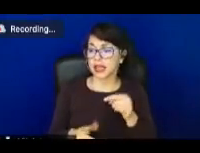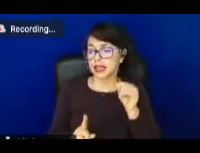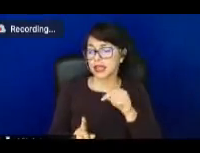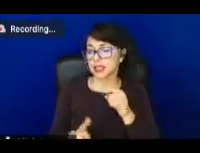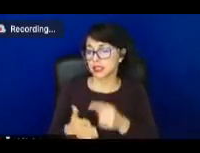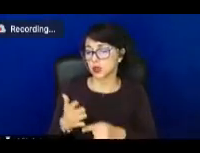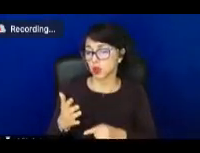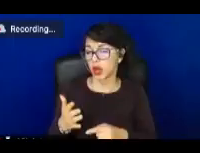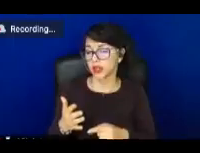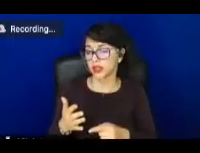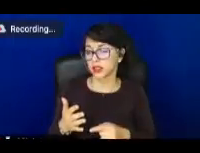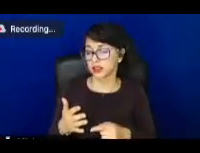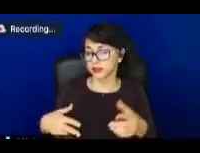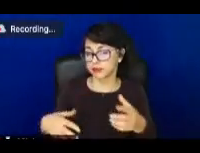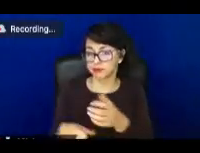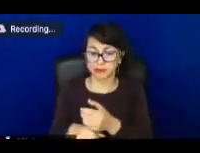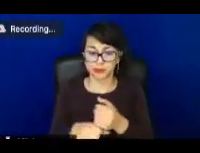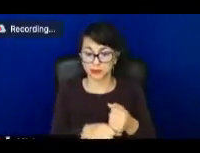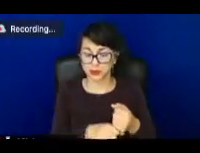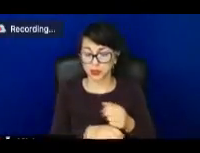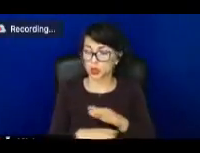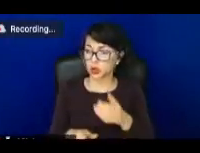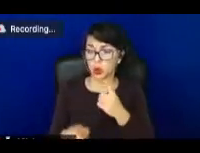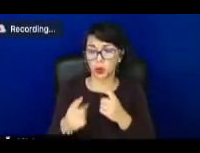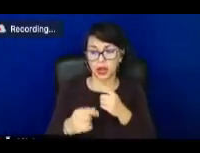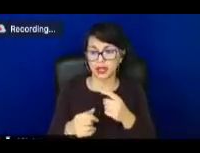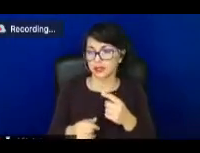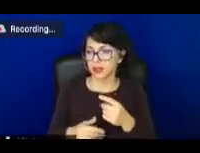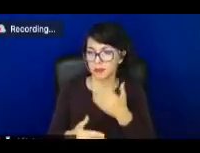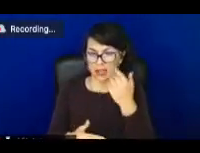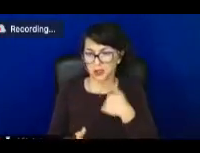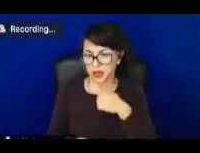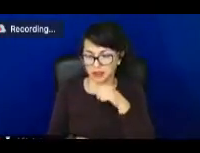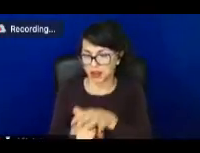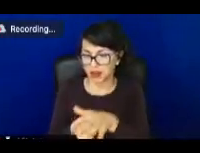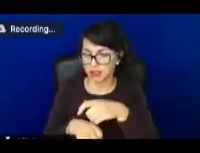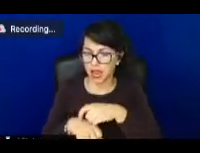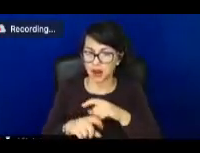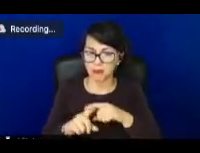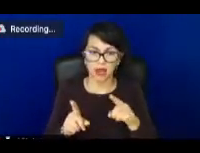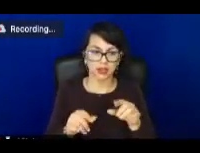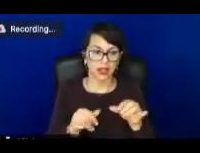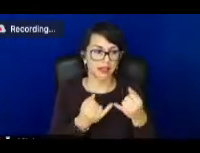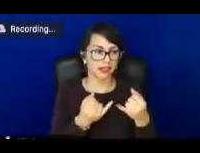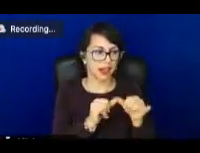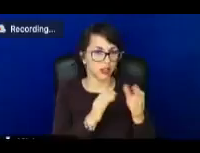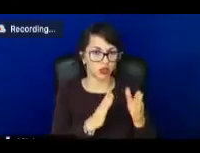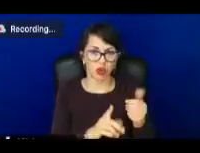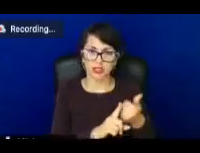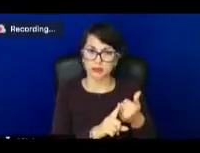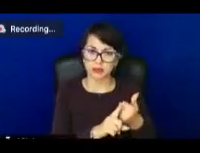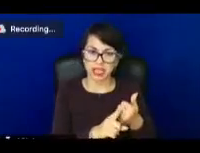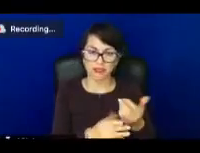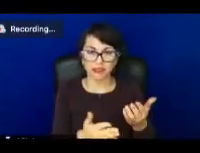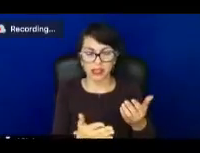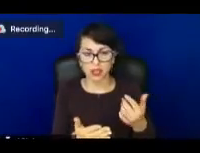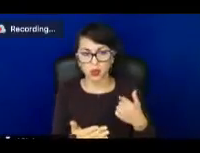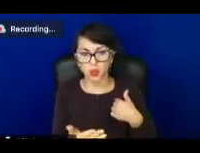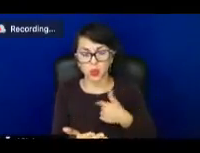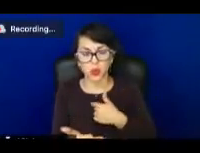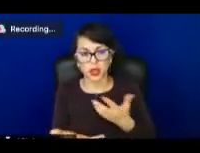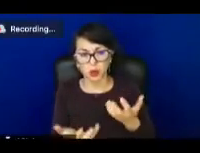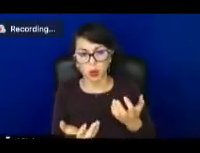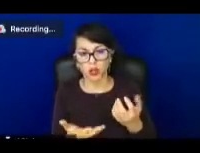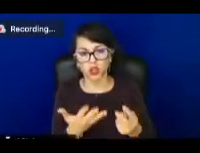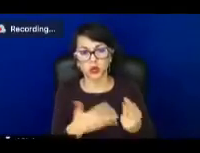But the line drawers, you've been hearing. We were trying to talk about, let's review all the COI input as